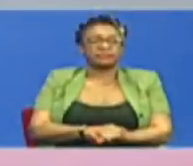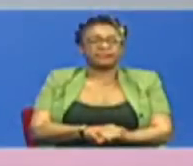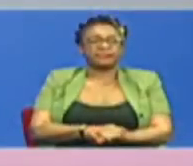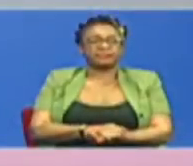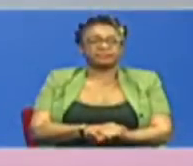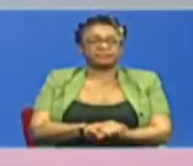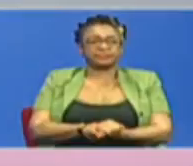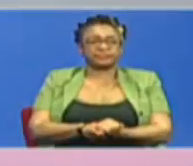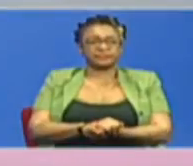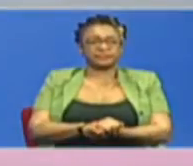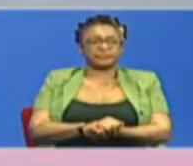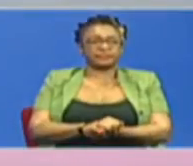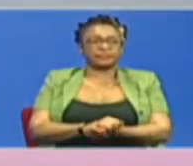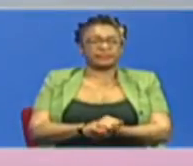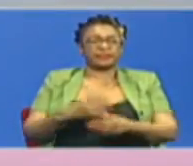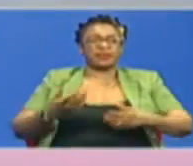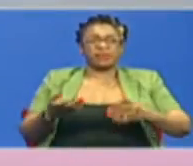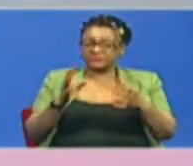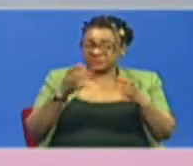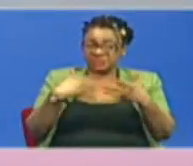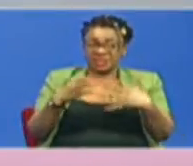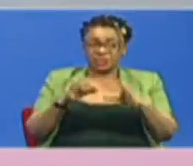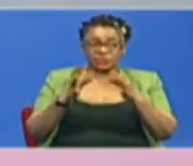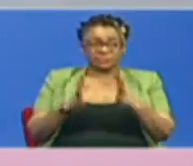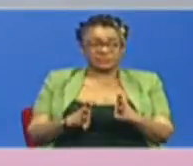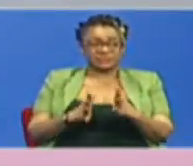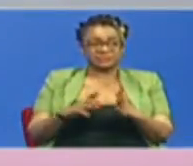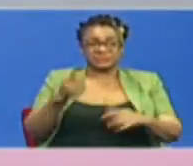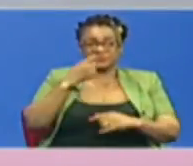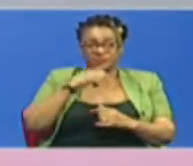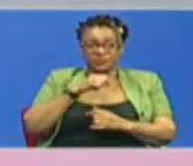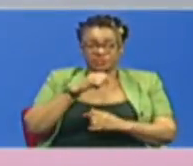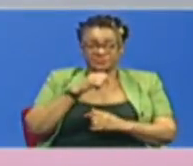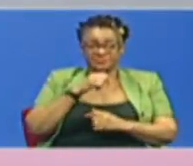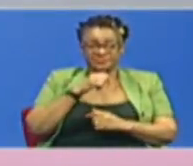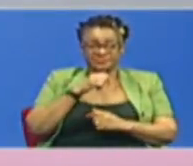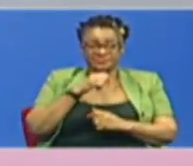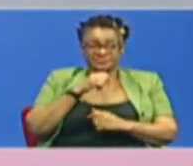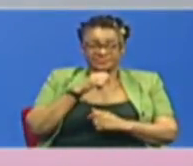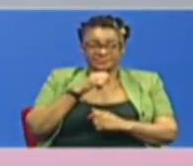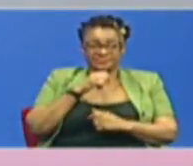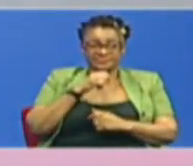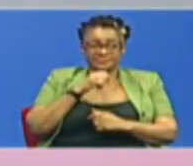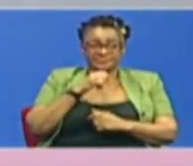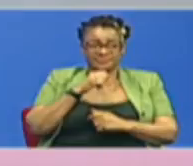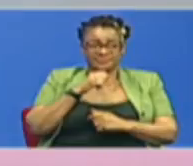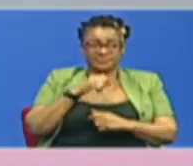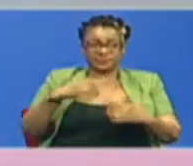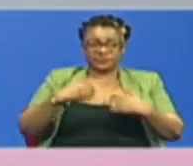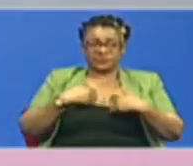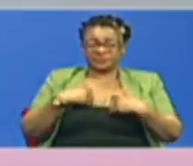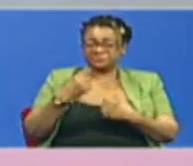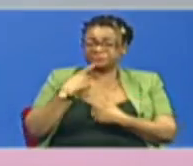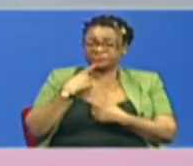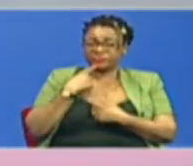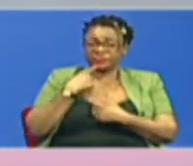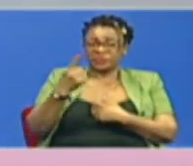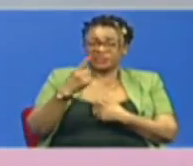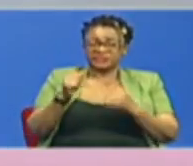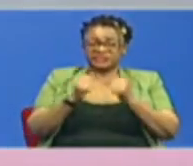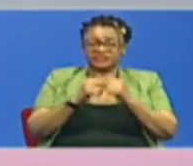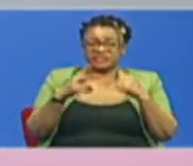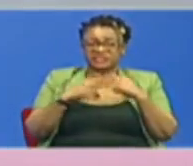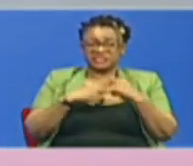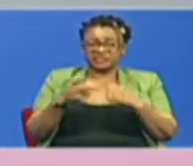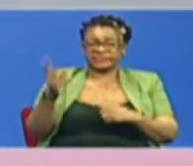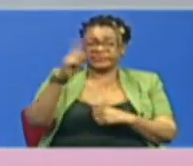And tonight joining us in sign language interpretation is Flora Atiano. Now, it has been 117 days of